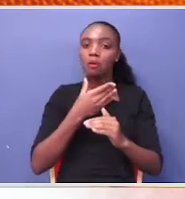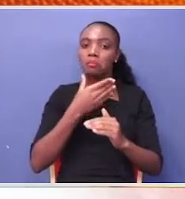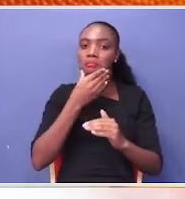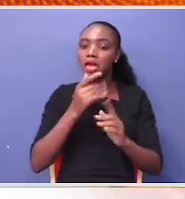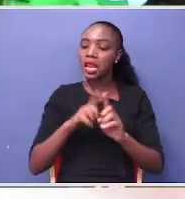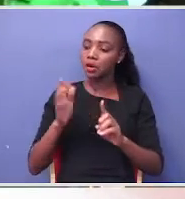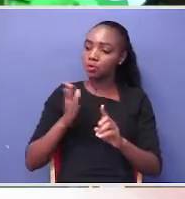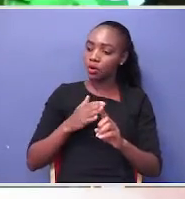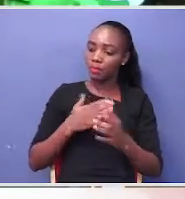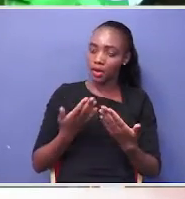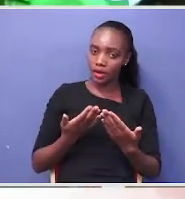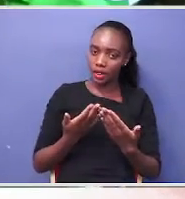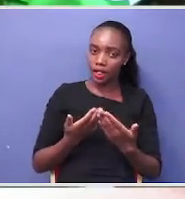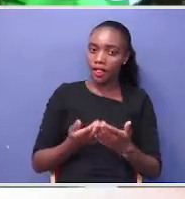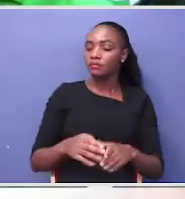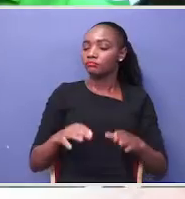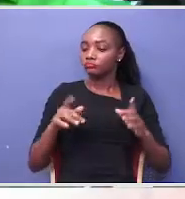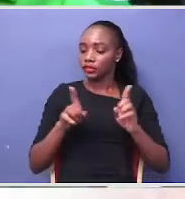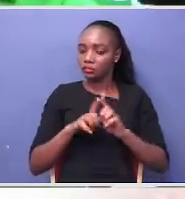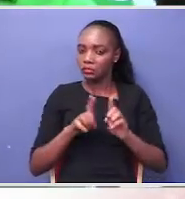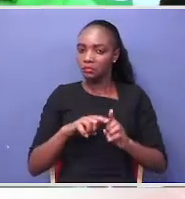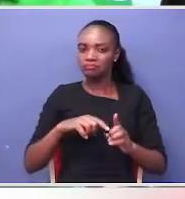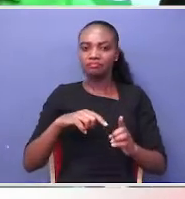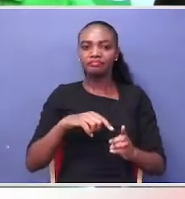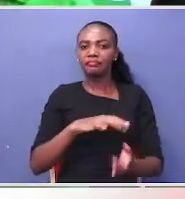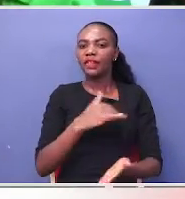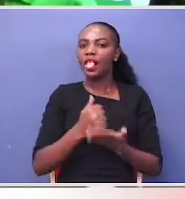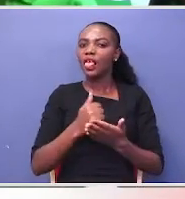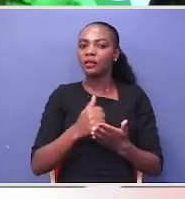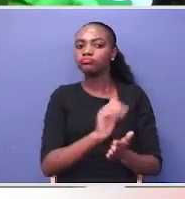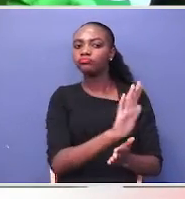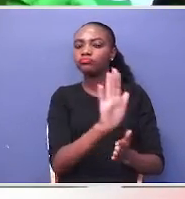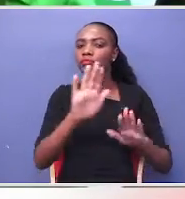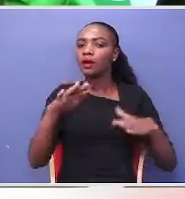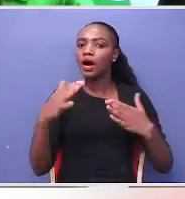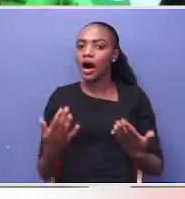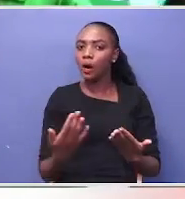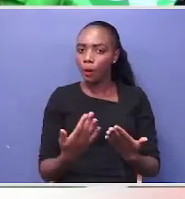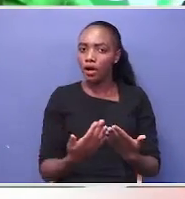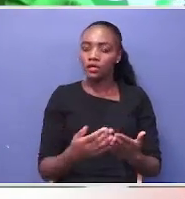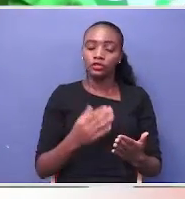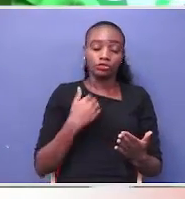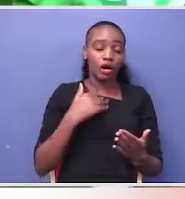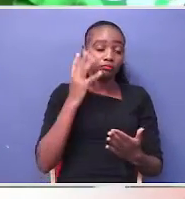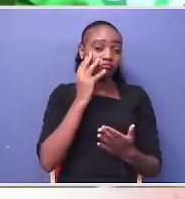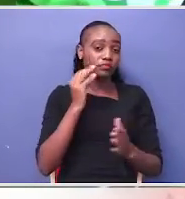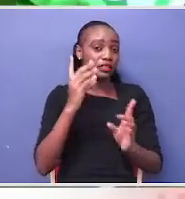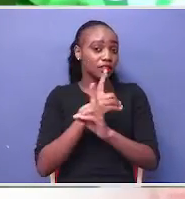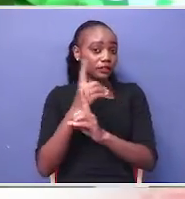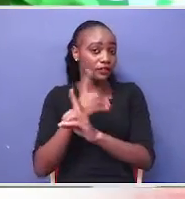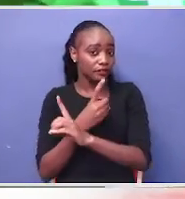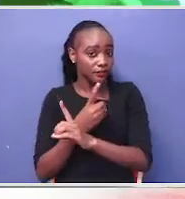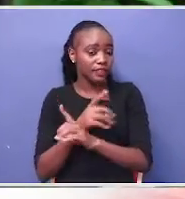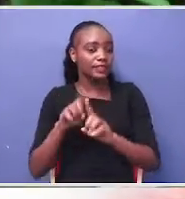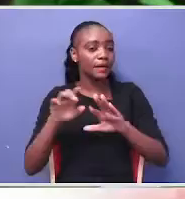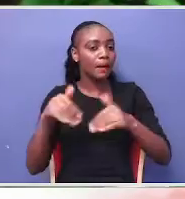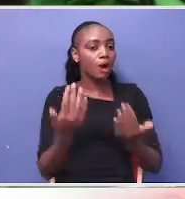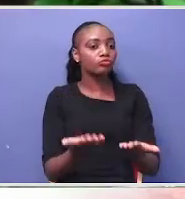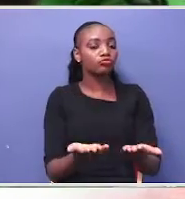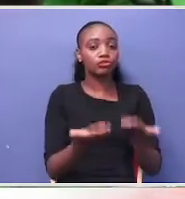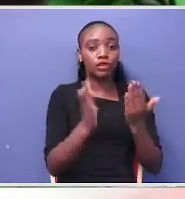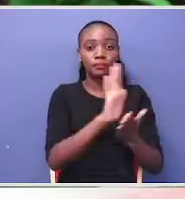aim at equipping attendees with career management skills, transitional resources, open forums, as well as ways to better their mental